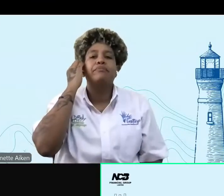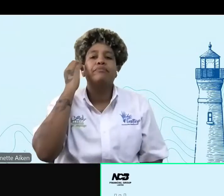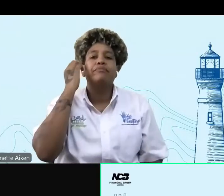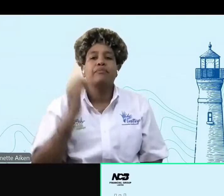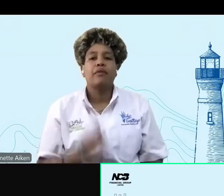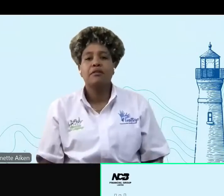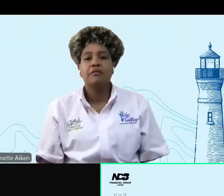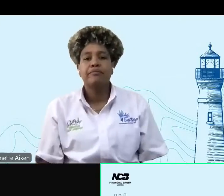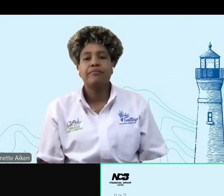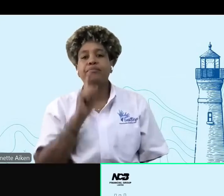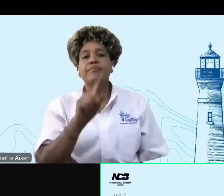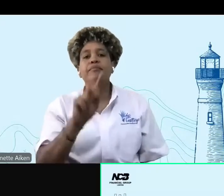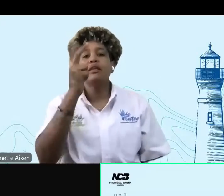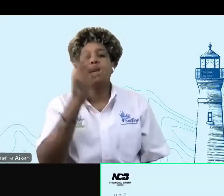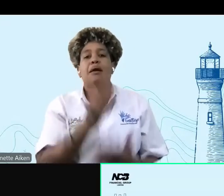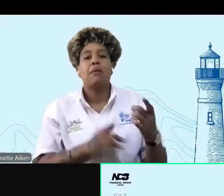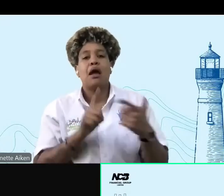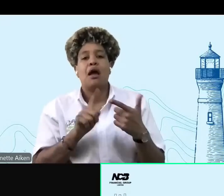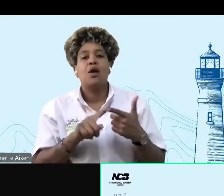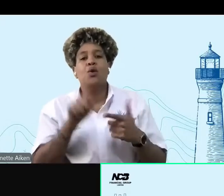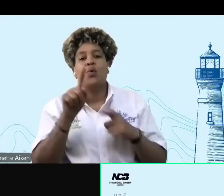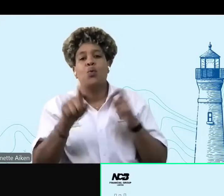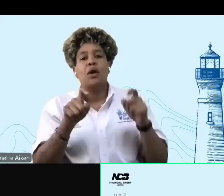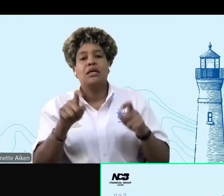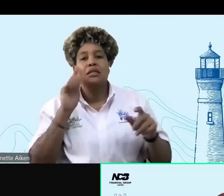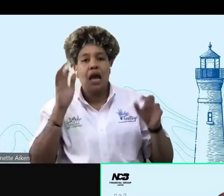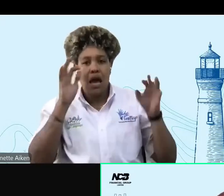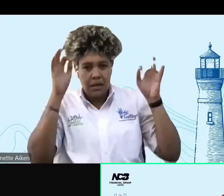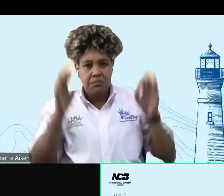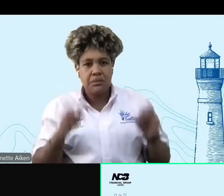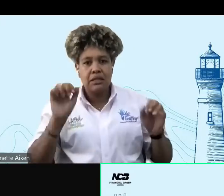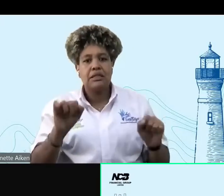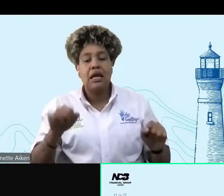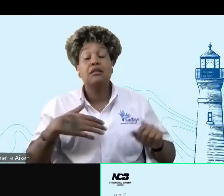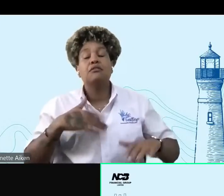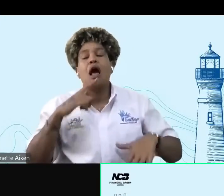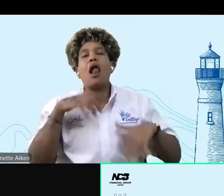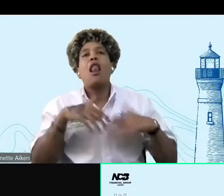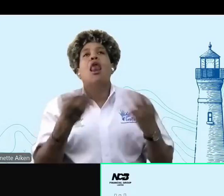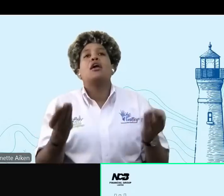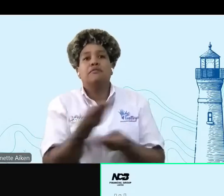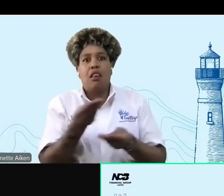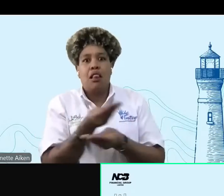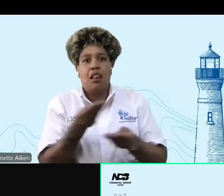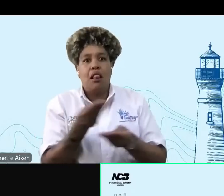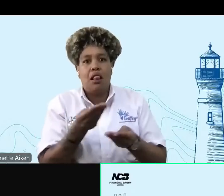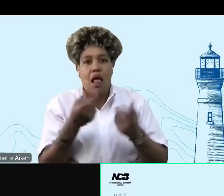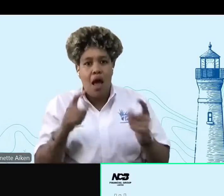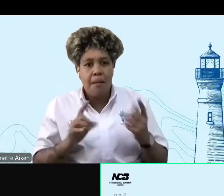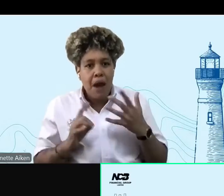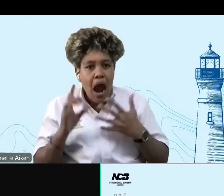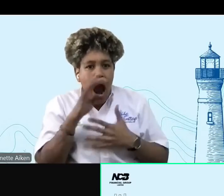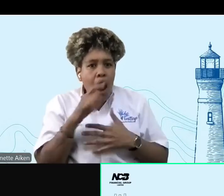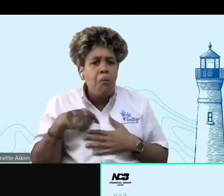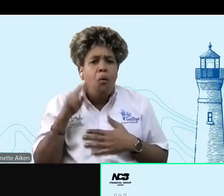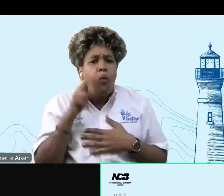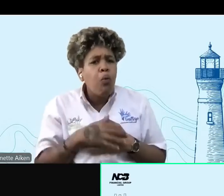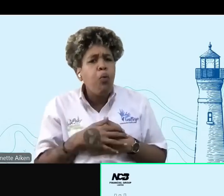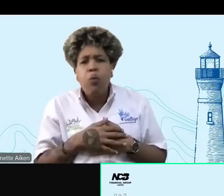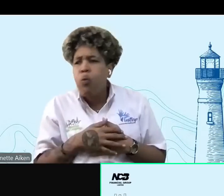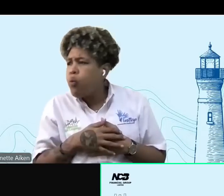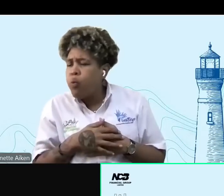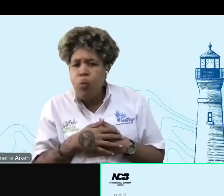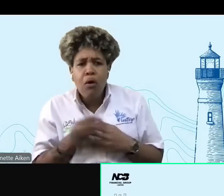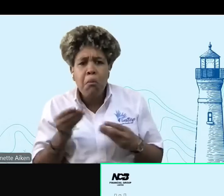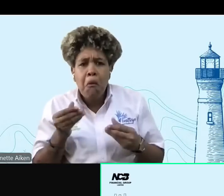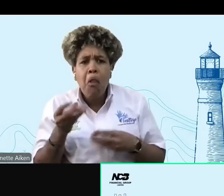To answer the second part of the question, absolutely, there are significant transactions taking place regionally. I'm very proud to say that